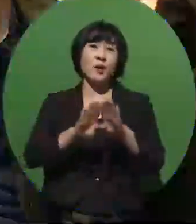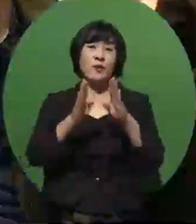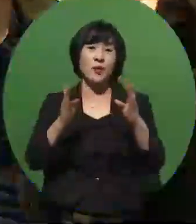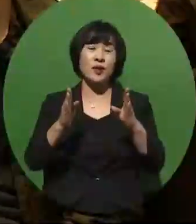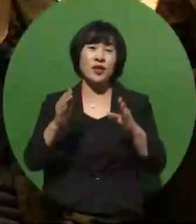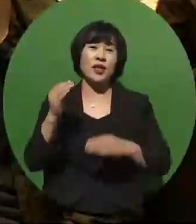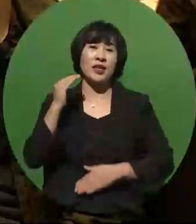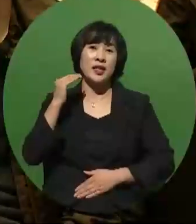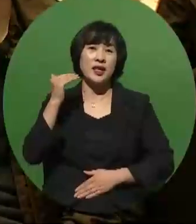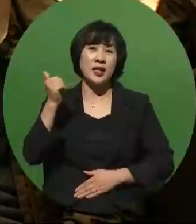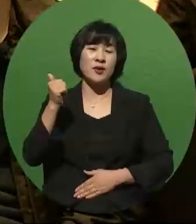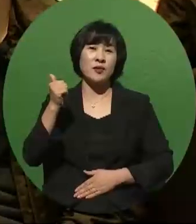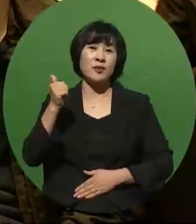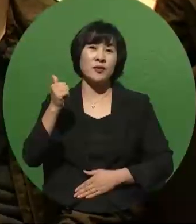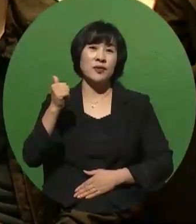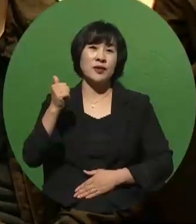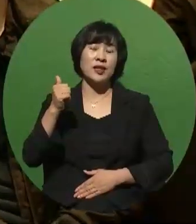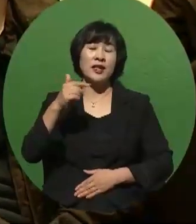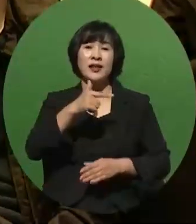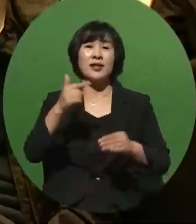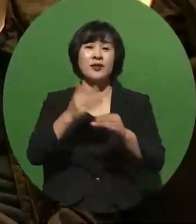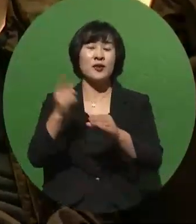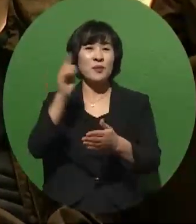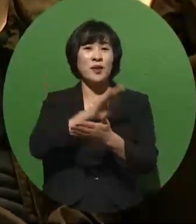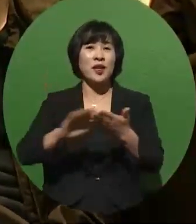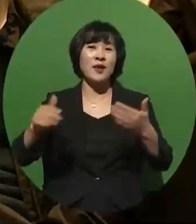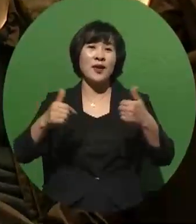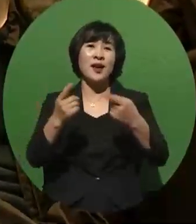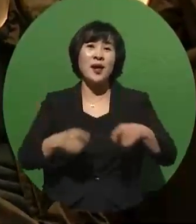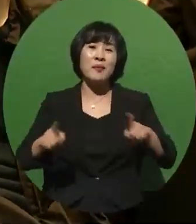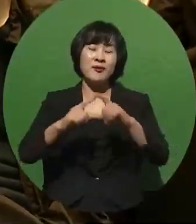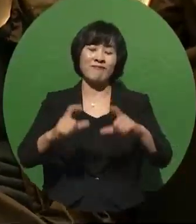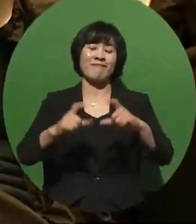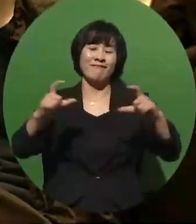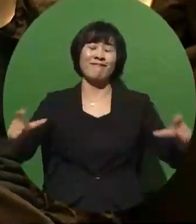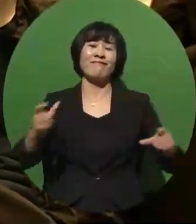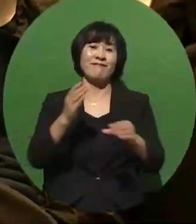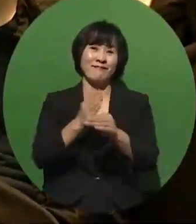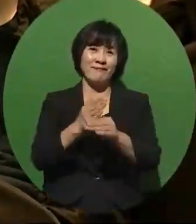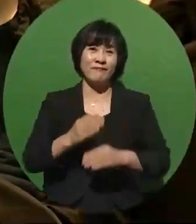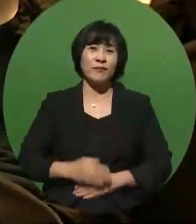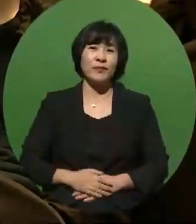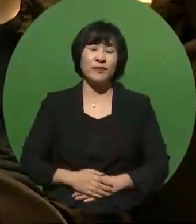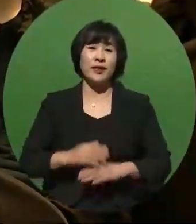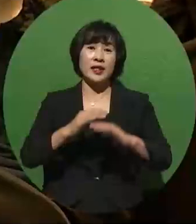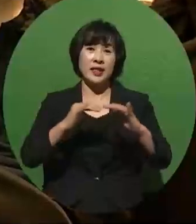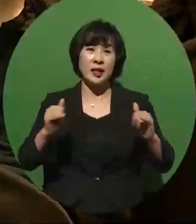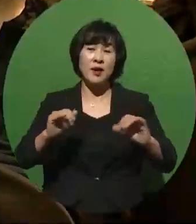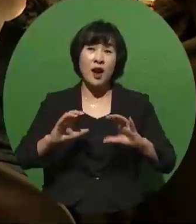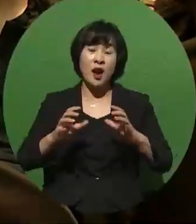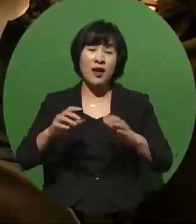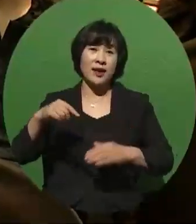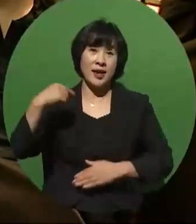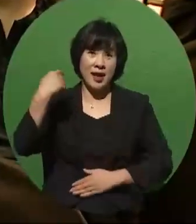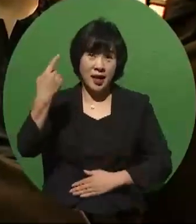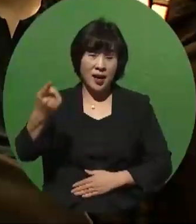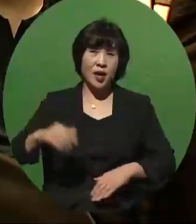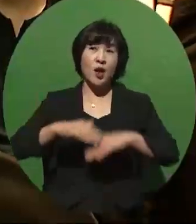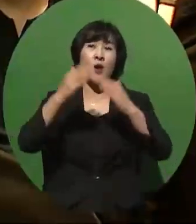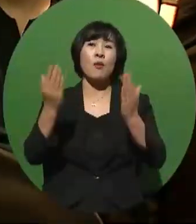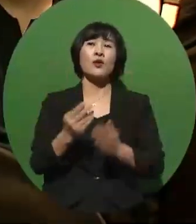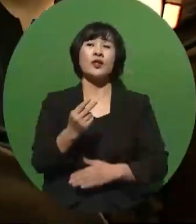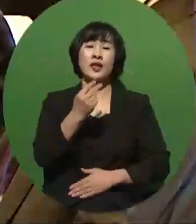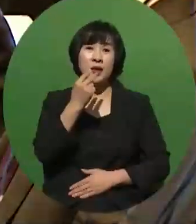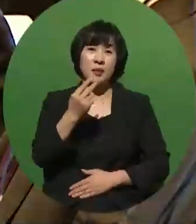and laid foundation for Korea to become a cultural superpower that world is enthusiastic about. President